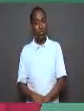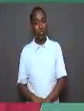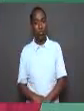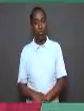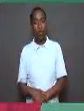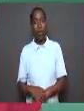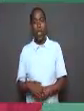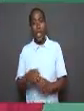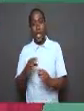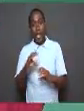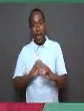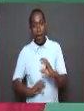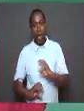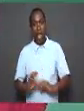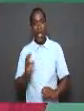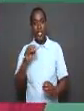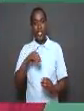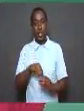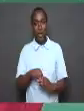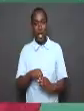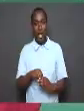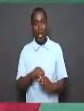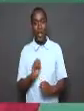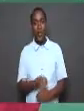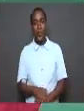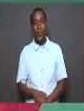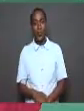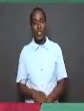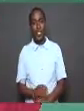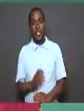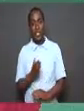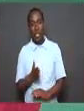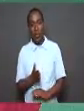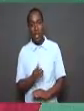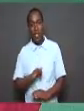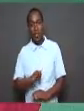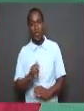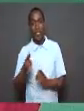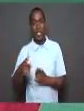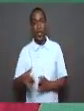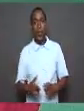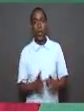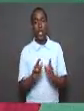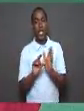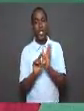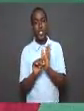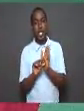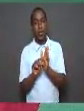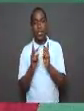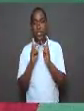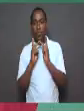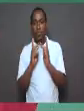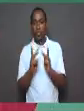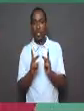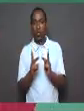stained, and thinly sliced in a similar way to the samples viewed